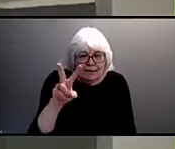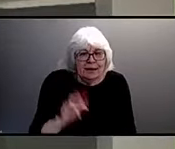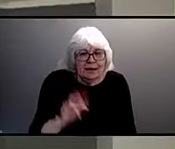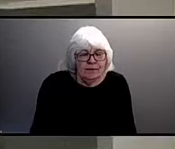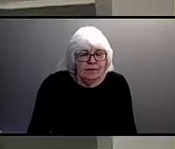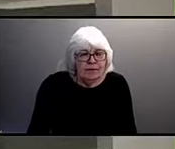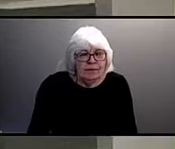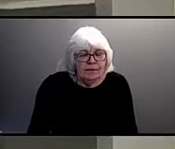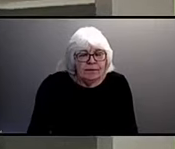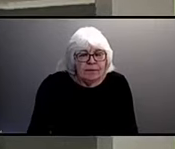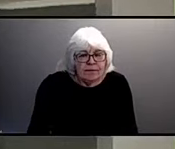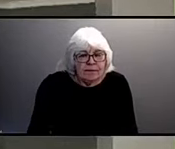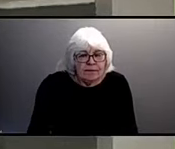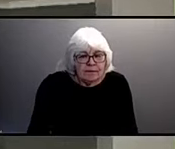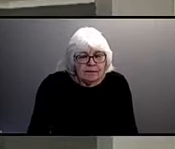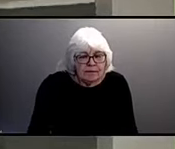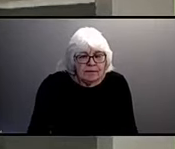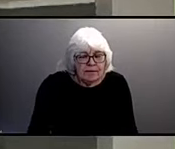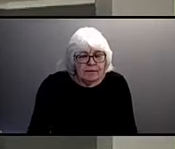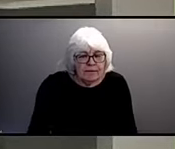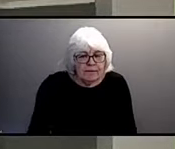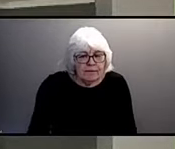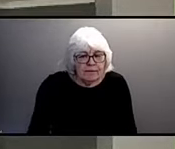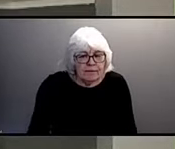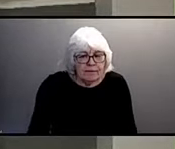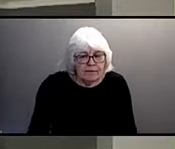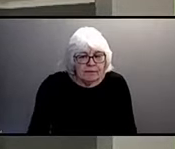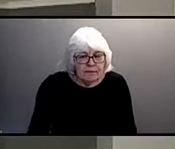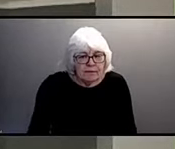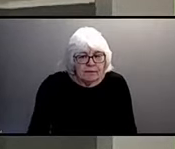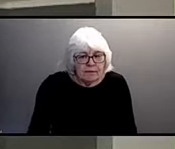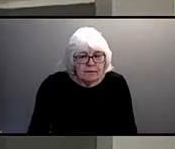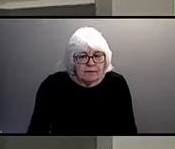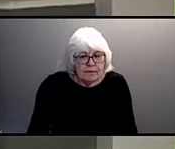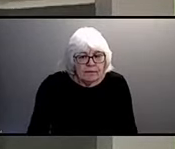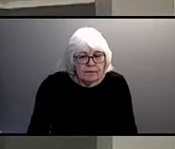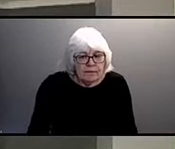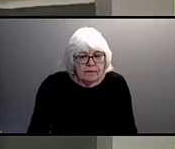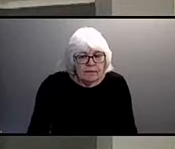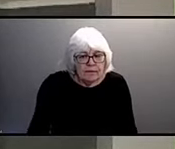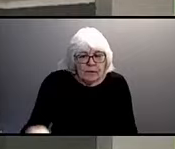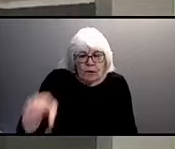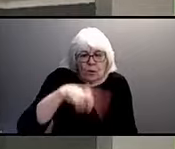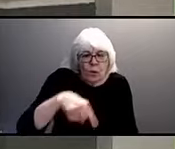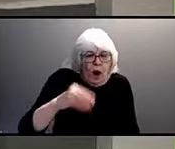homes destroyed able to go in with insurance folks and assess?